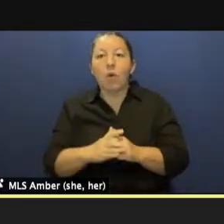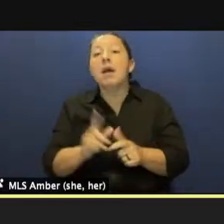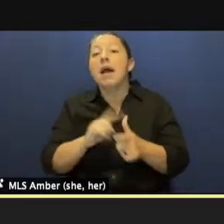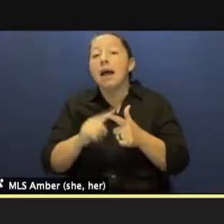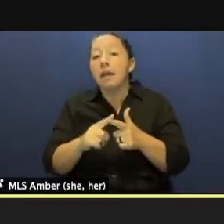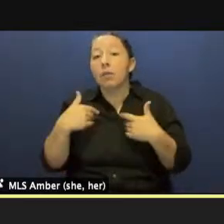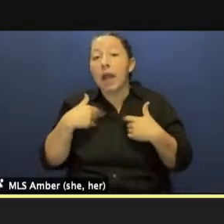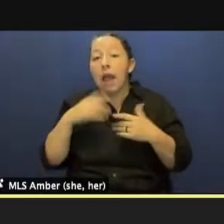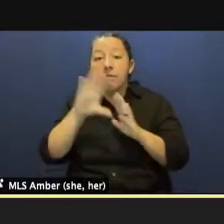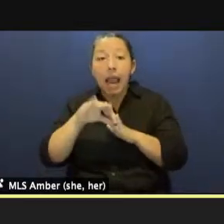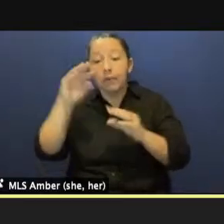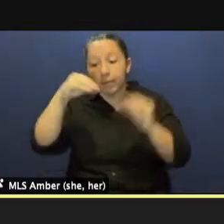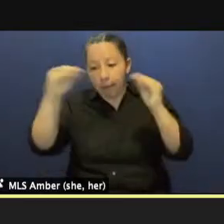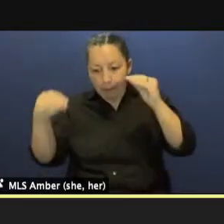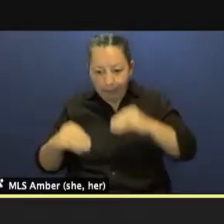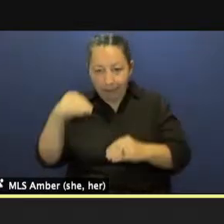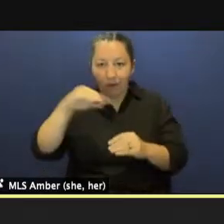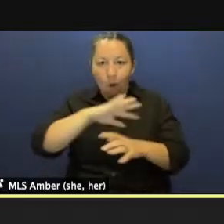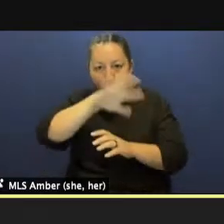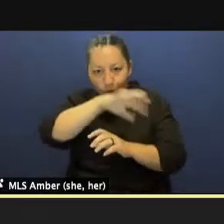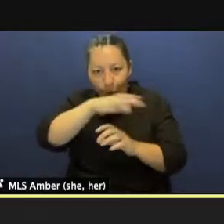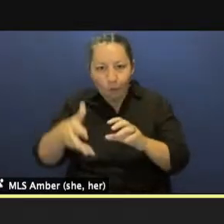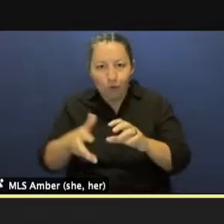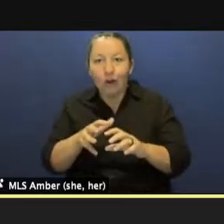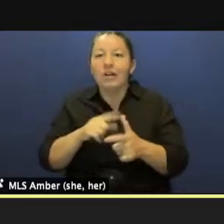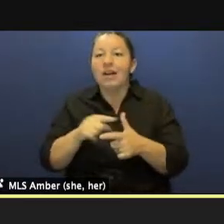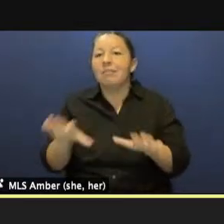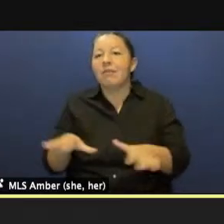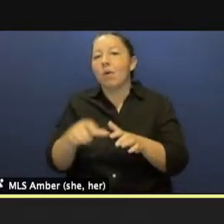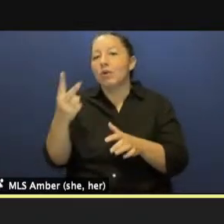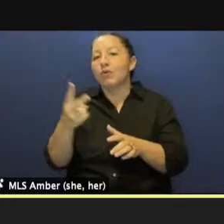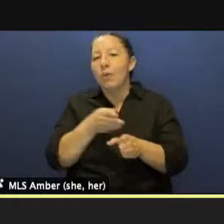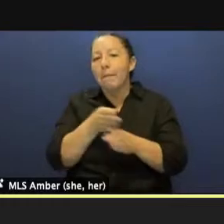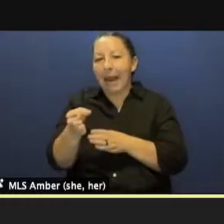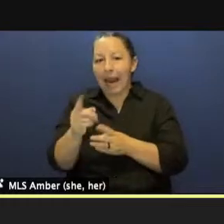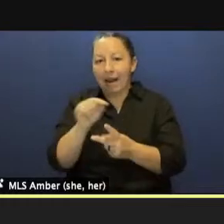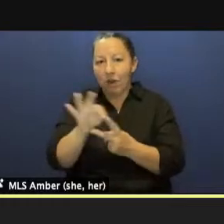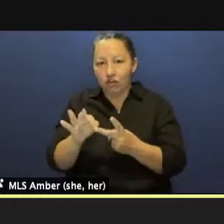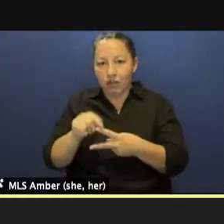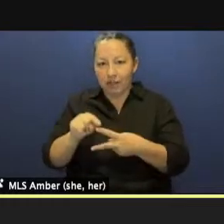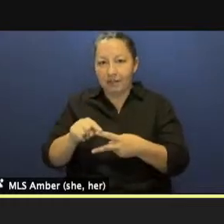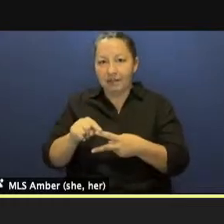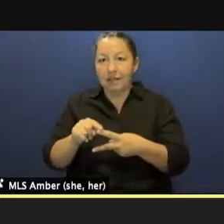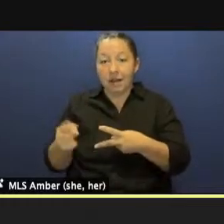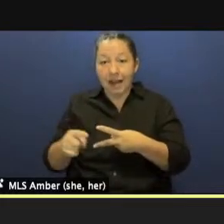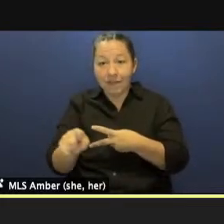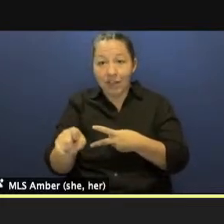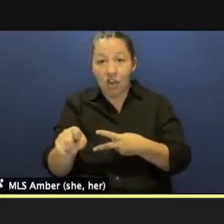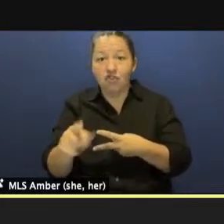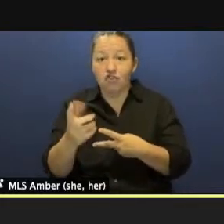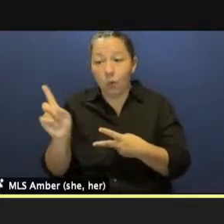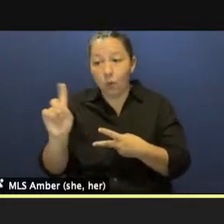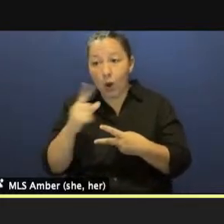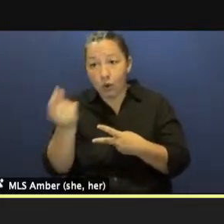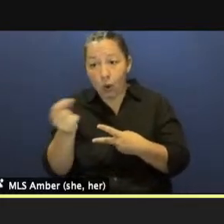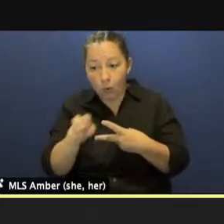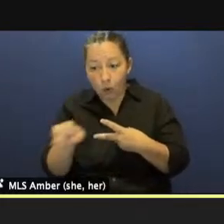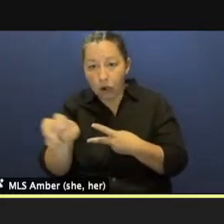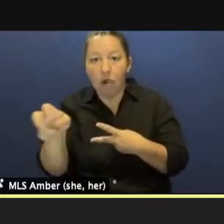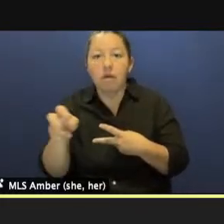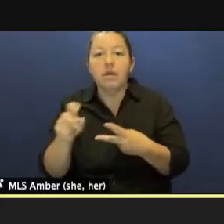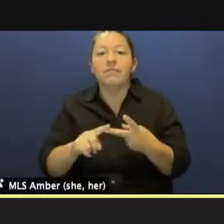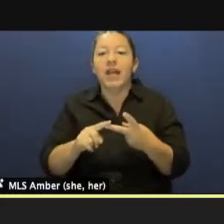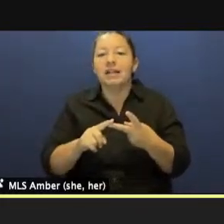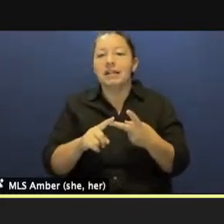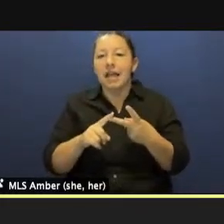as you can imagine, performing basically 2 primary functions. Navigation, of course, stereo imaging and so forth,